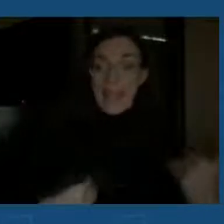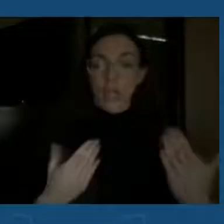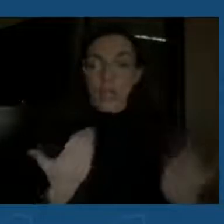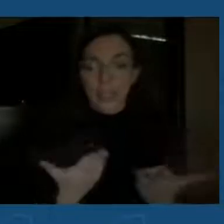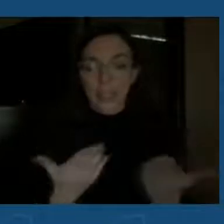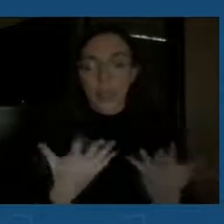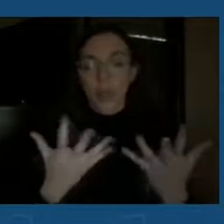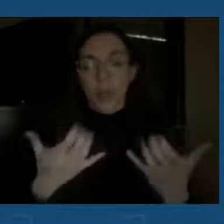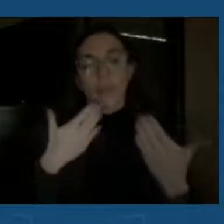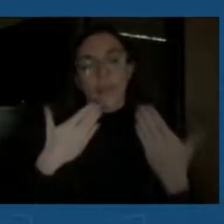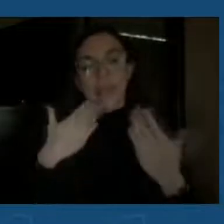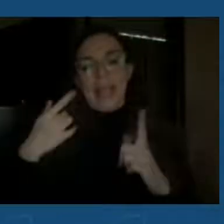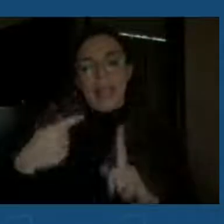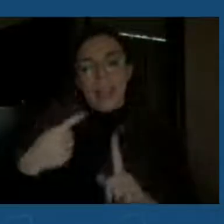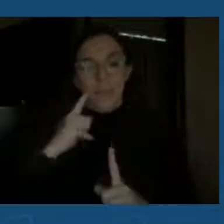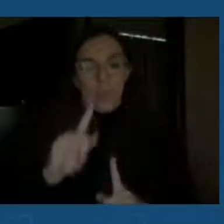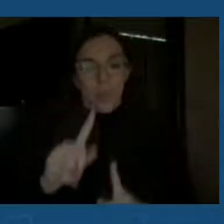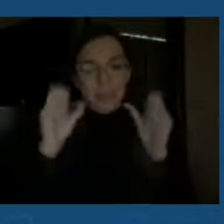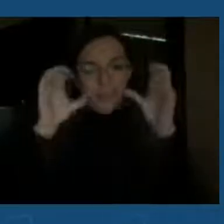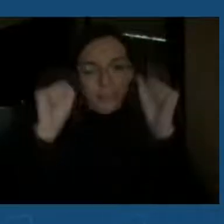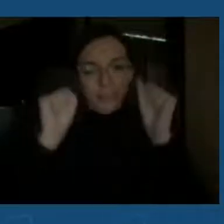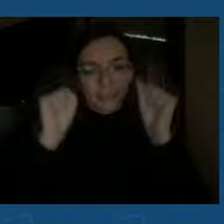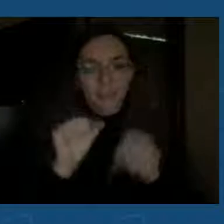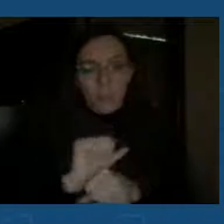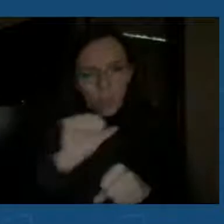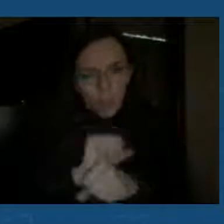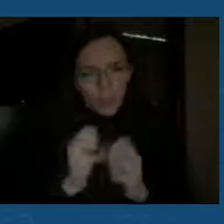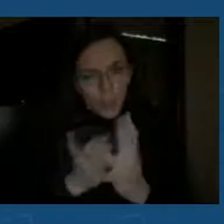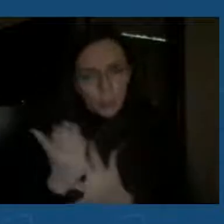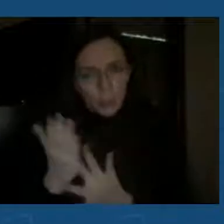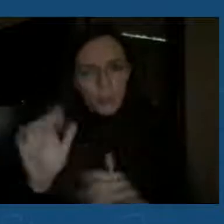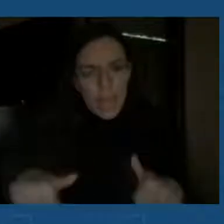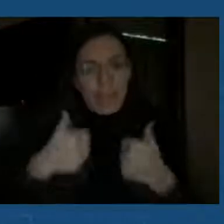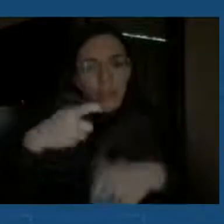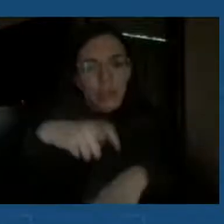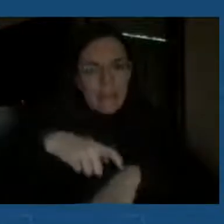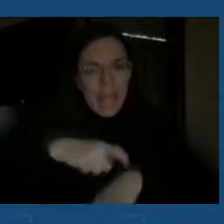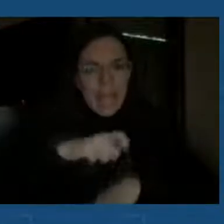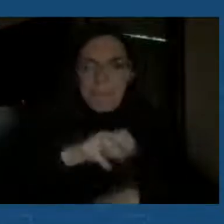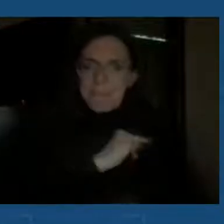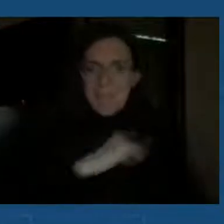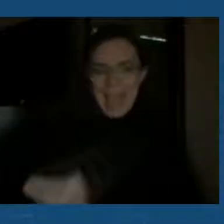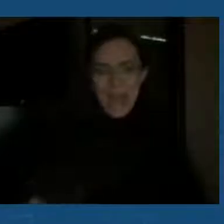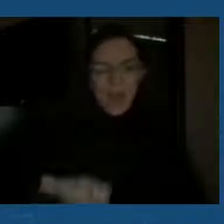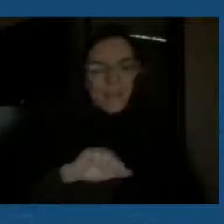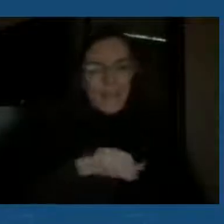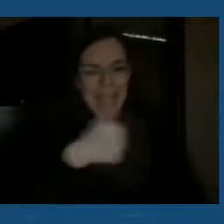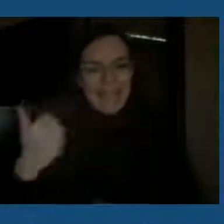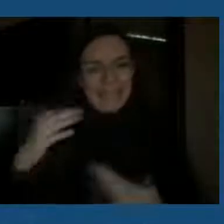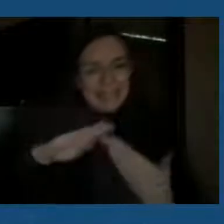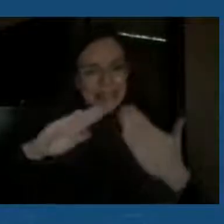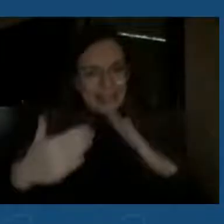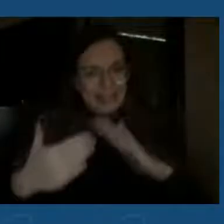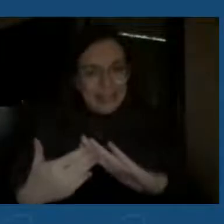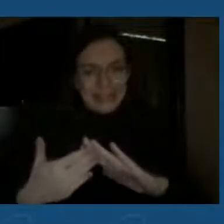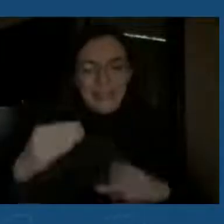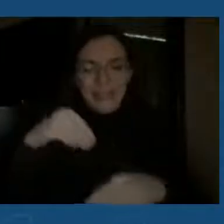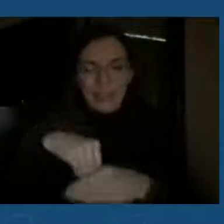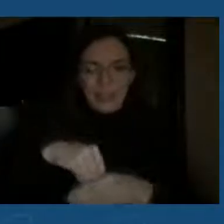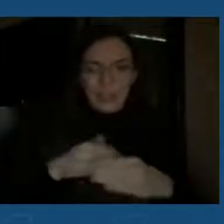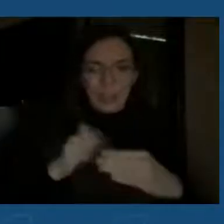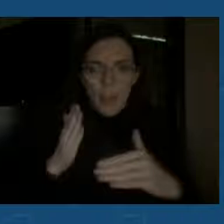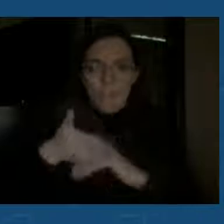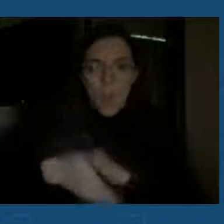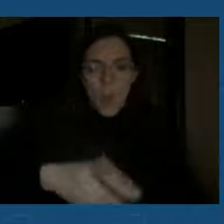for his incredible work through some challenging times. I mean, being a mayor of any size city in this